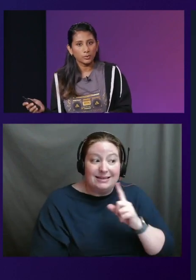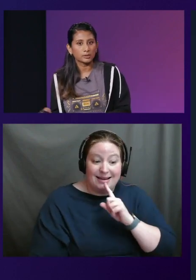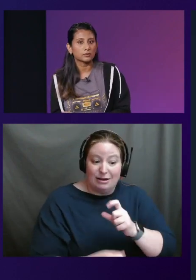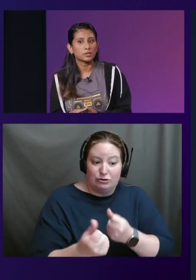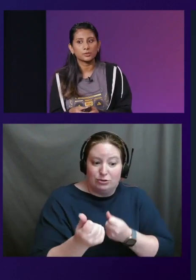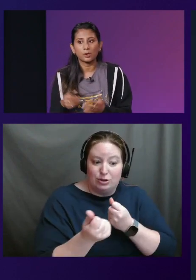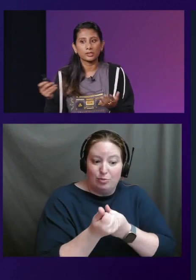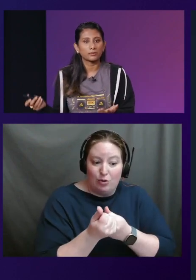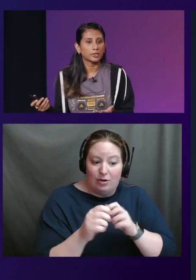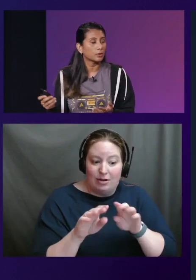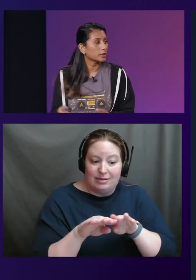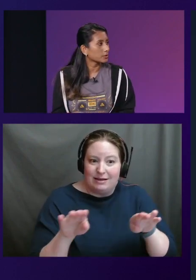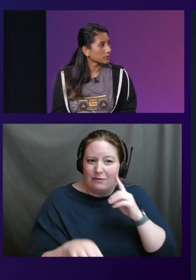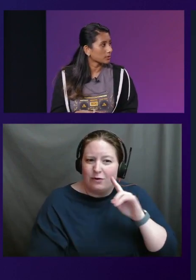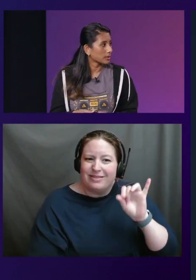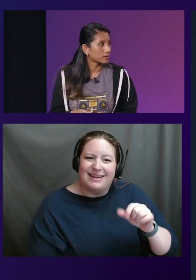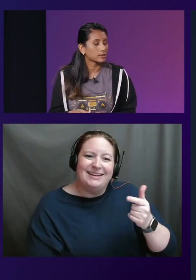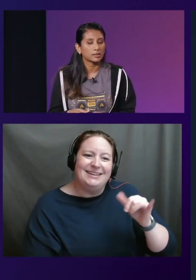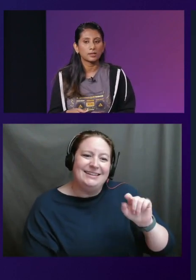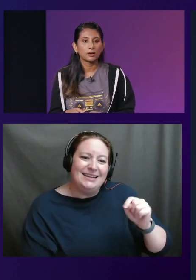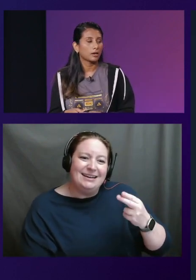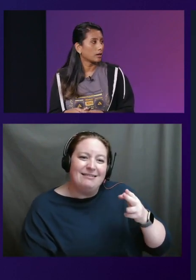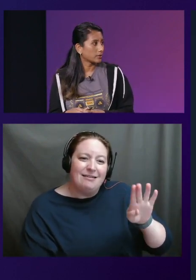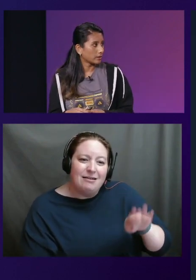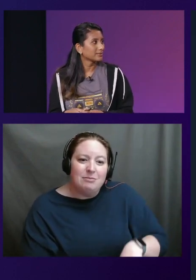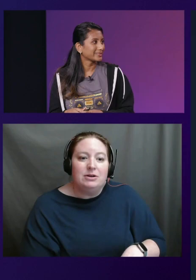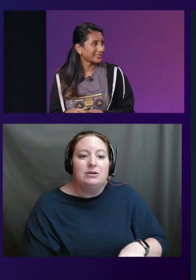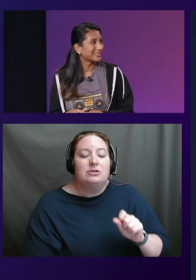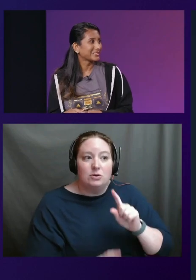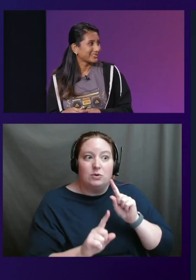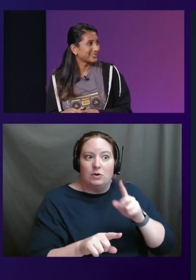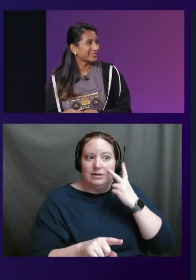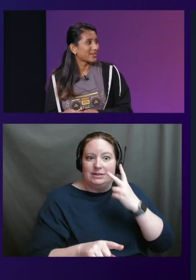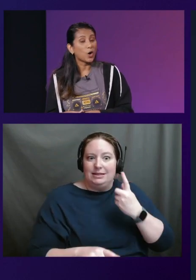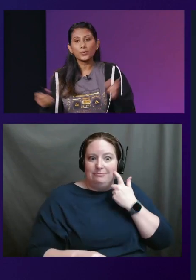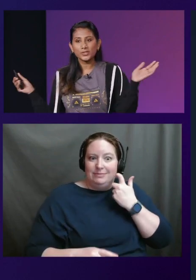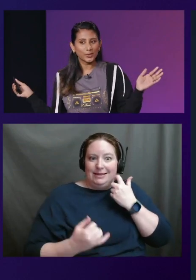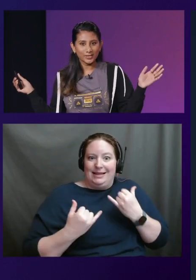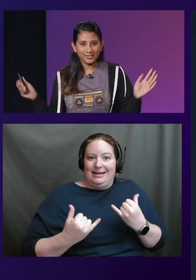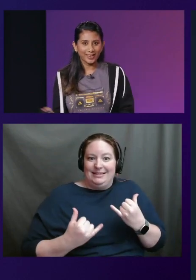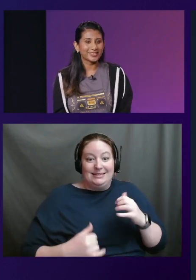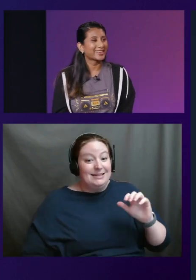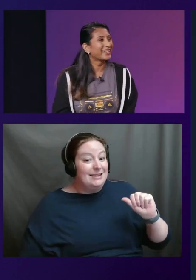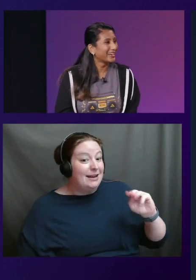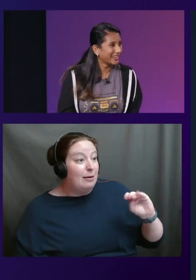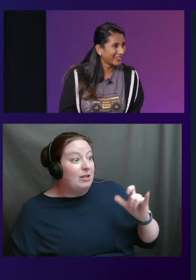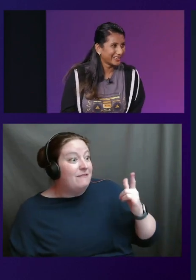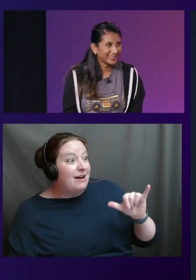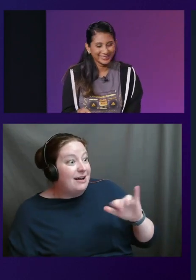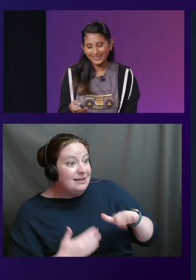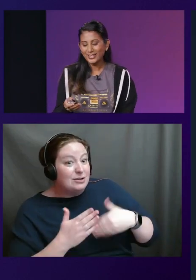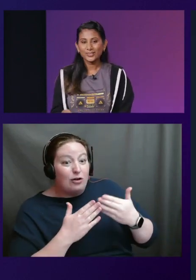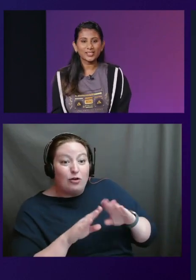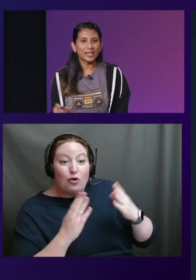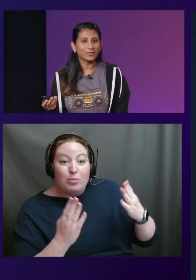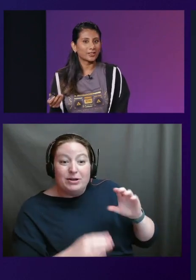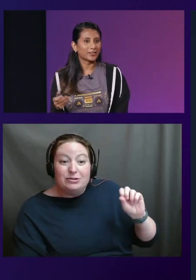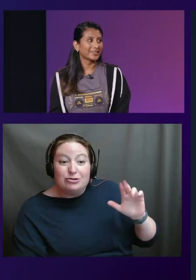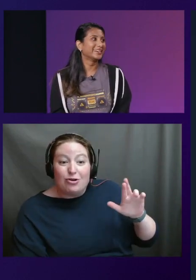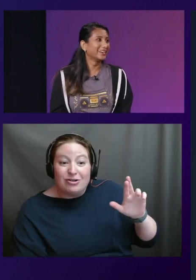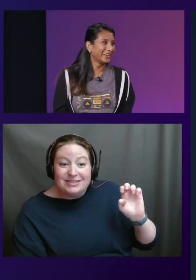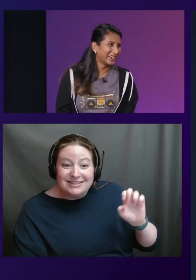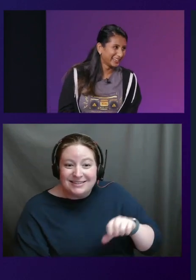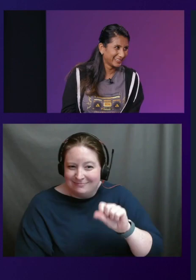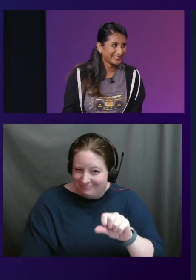GitHub repository. So definitely go there to see the latest there. Amplify is all open source. Open source, yes. Just like Flutter,